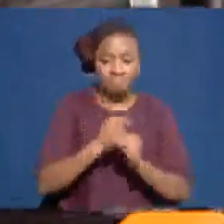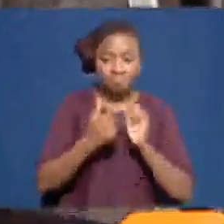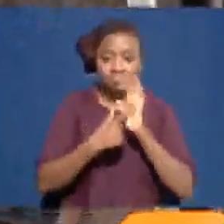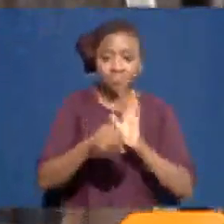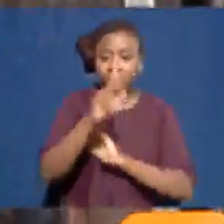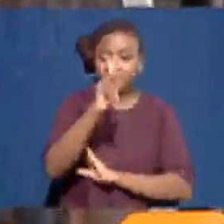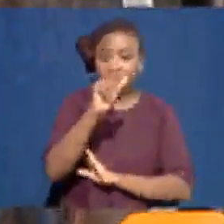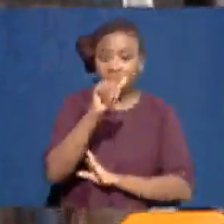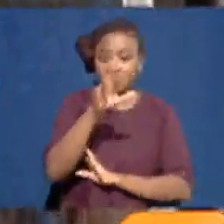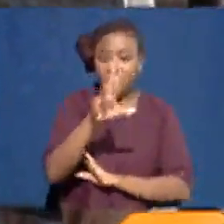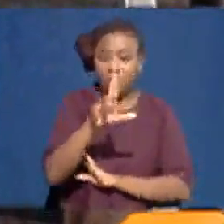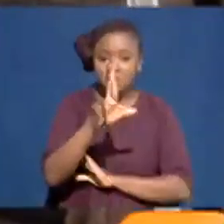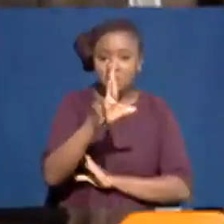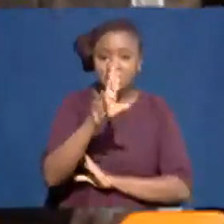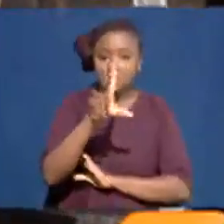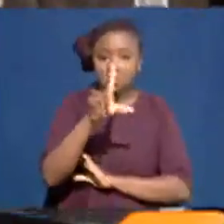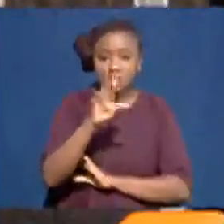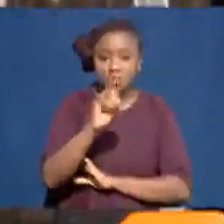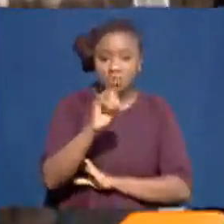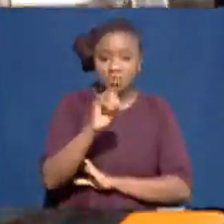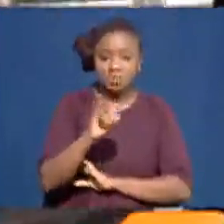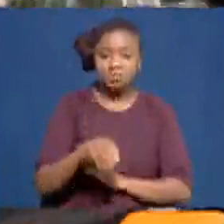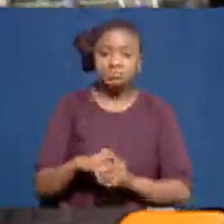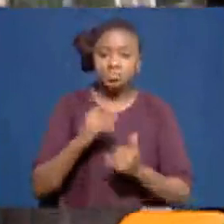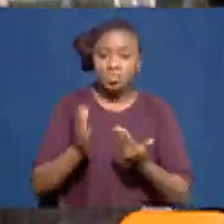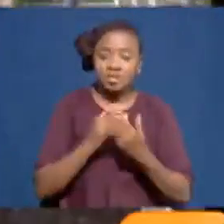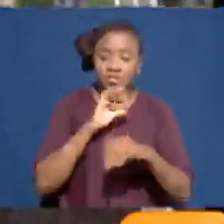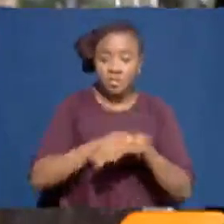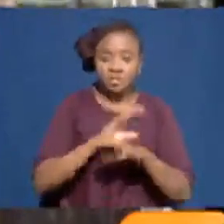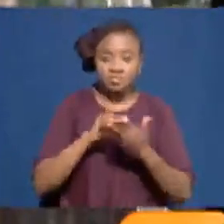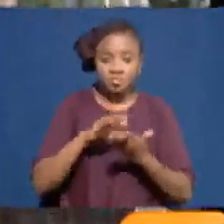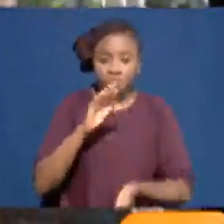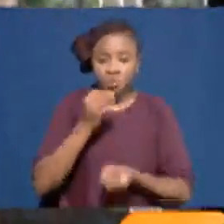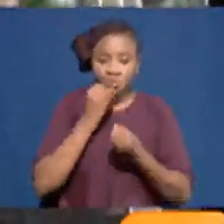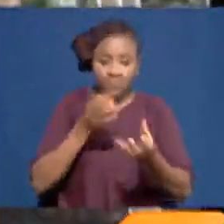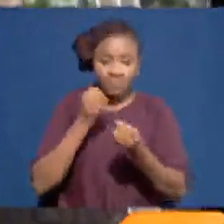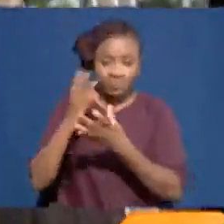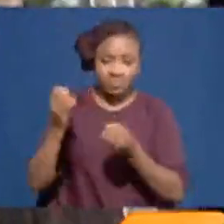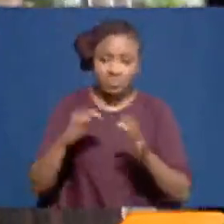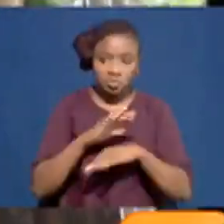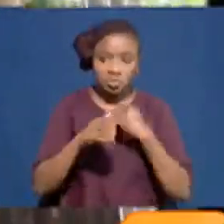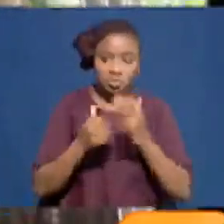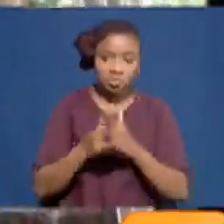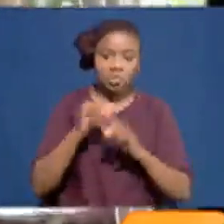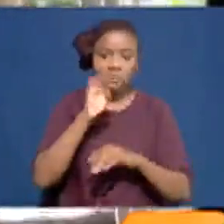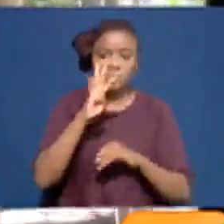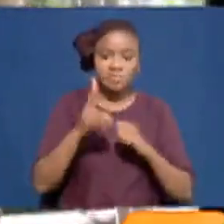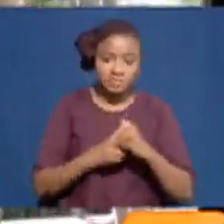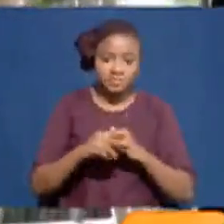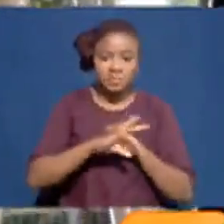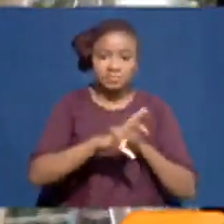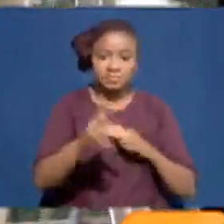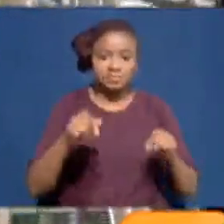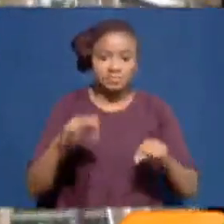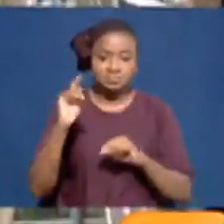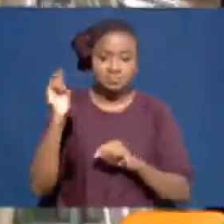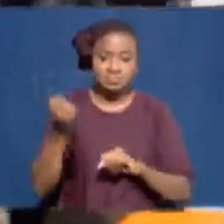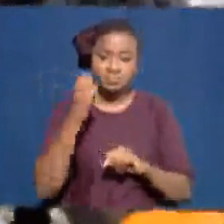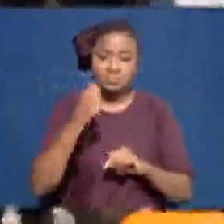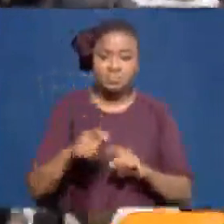get more access to information and services, even as it seeks to reach more farmers in all the 47 counties in Kenya. Digicow will